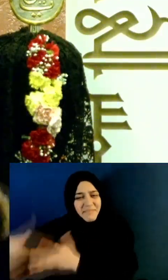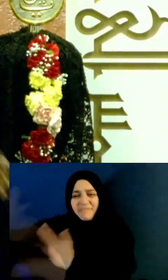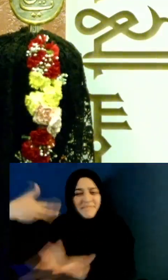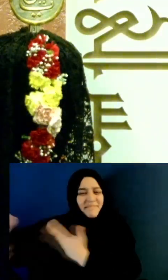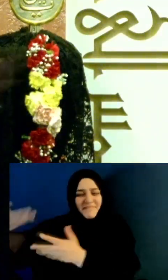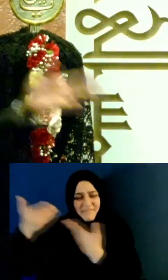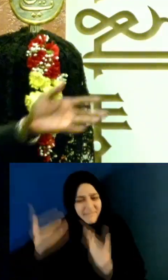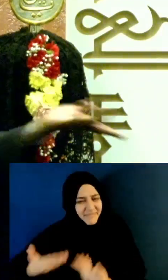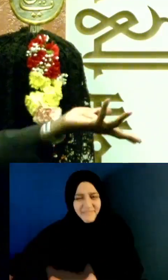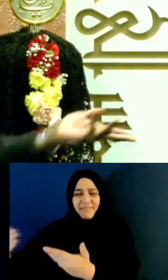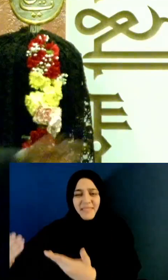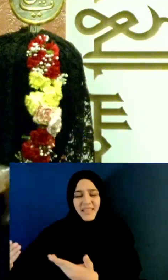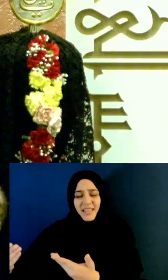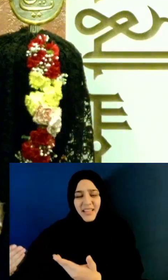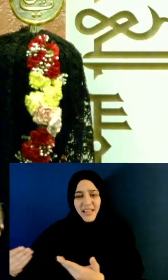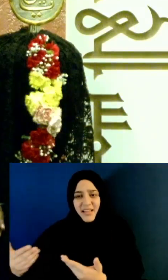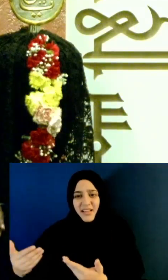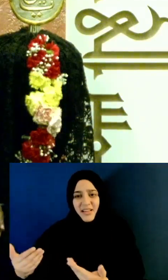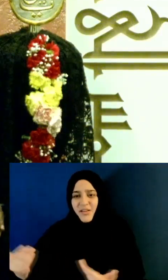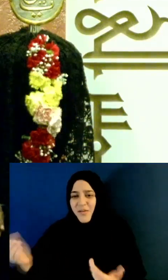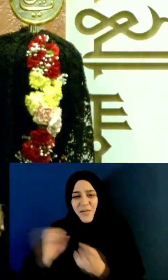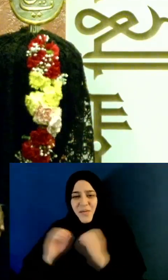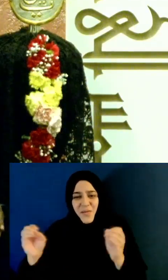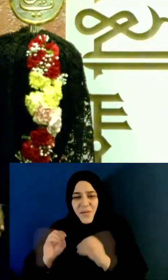No place for them to go than mosque.